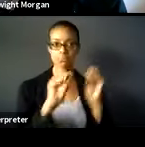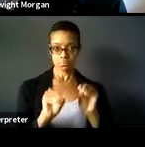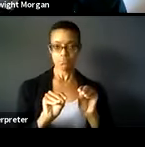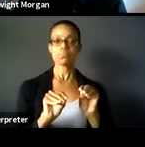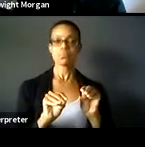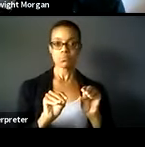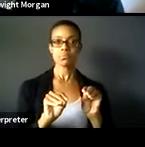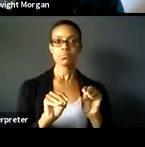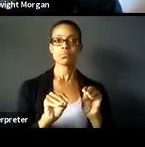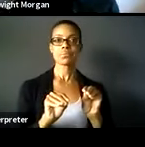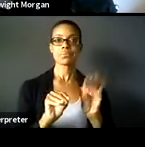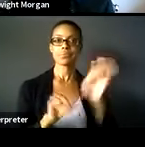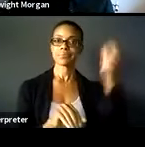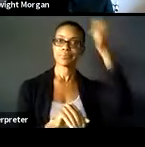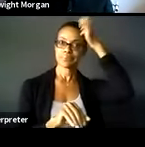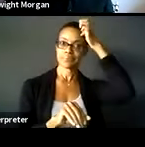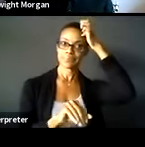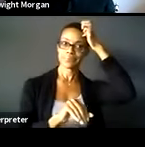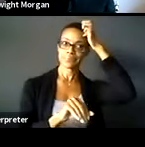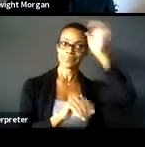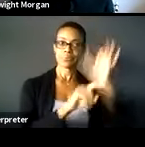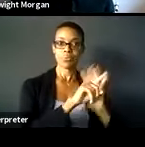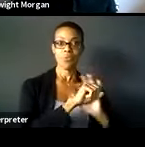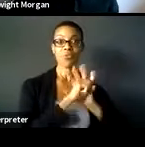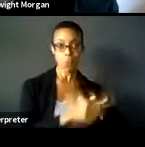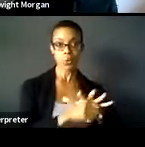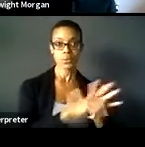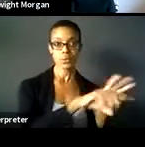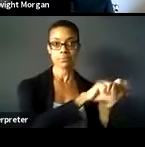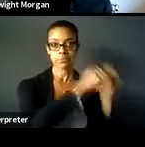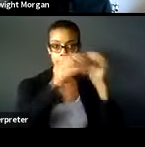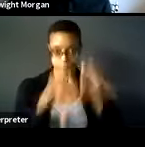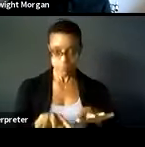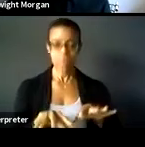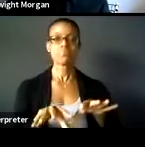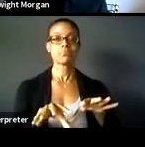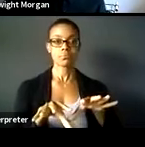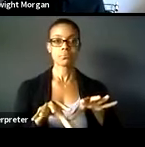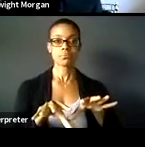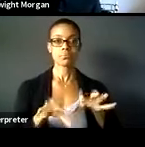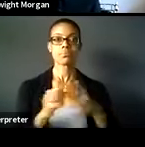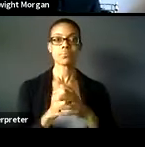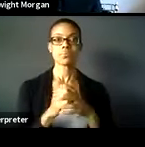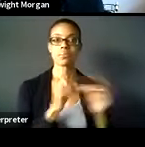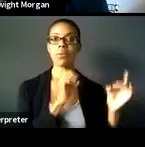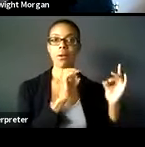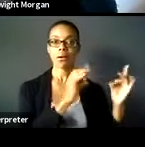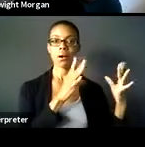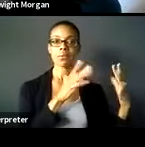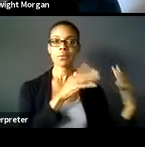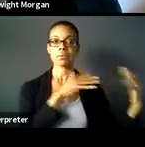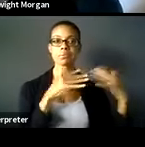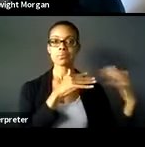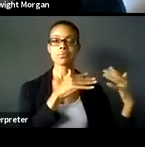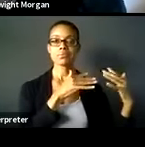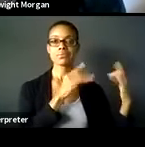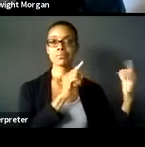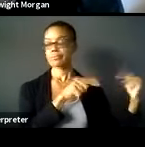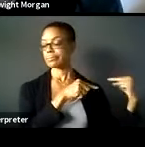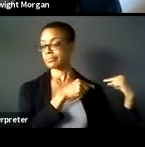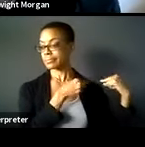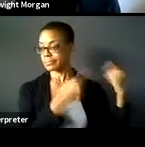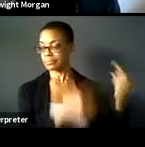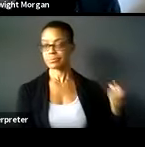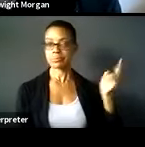colonial and forced displacement and the conflict is because of the impact of historical